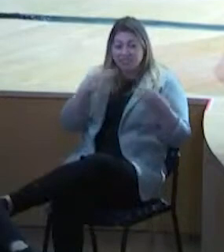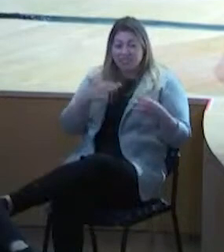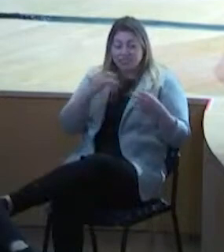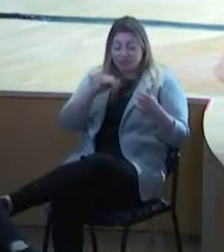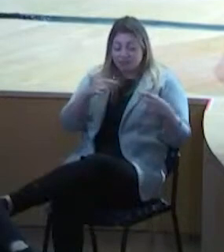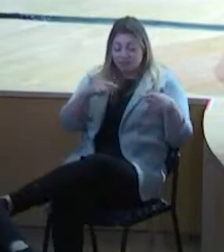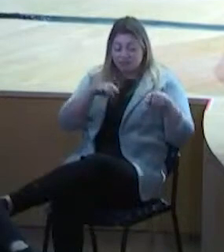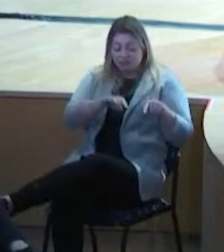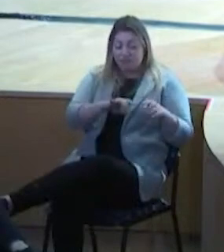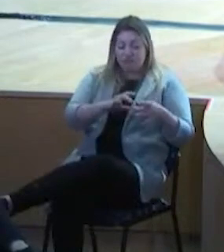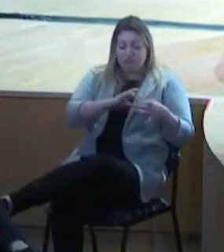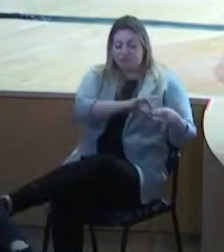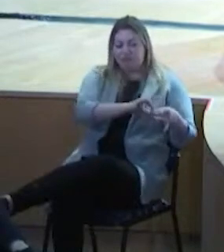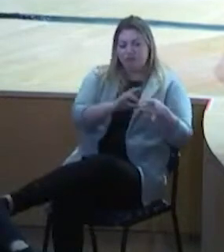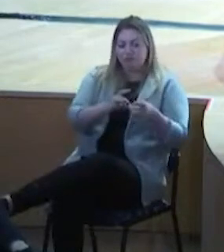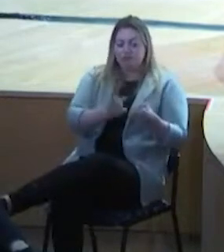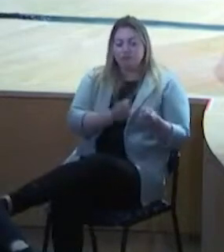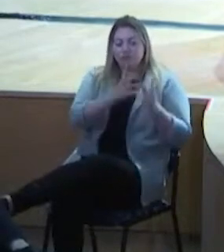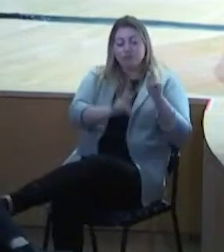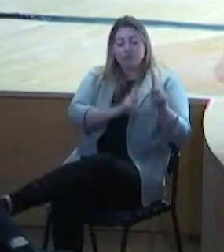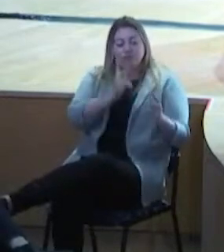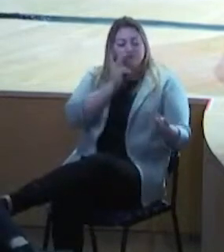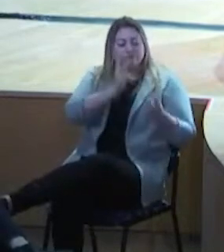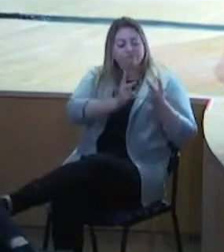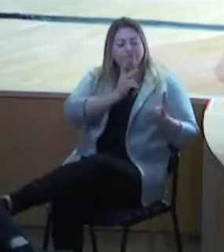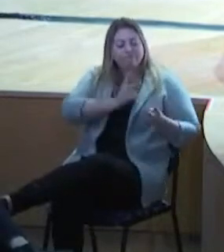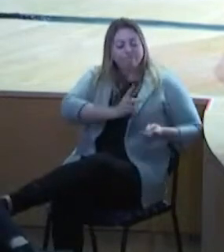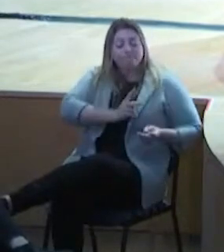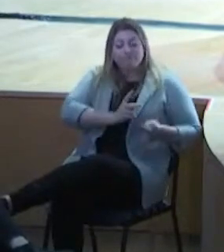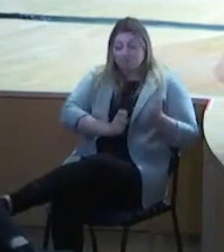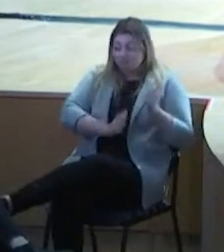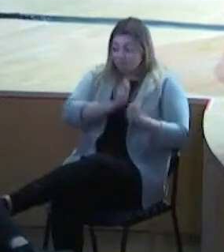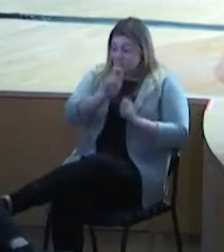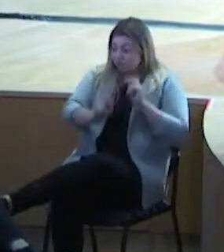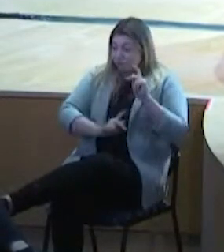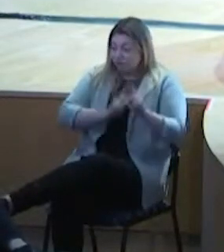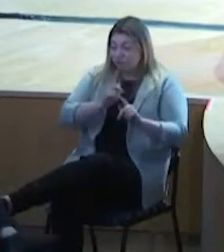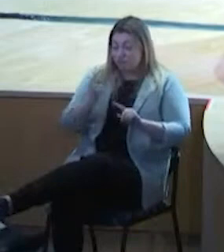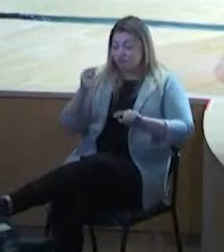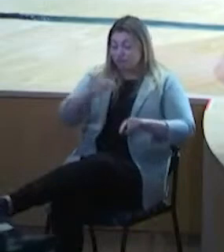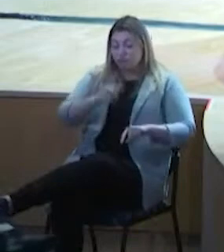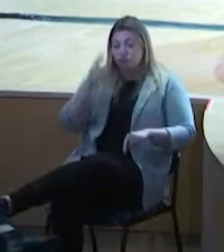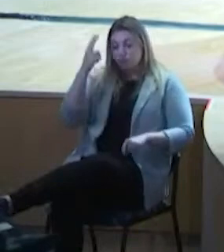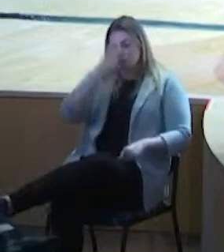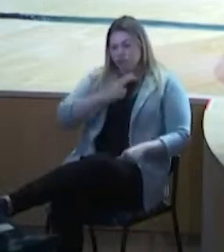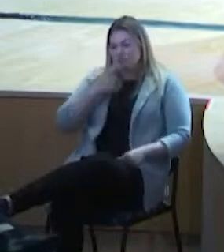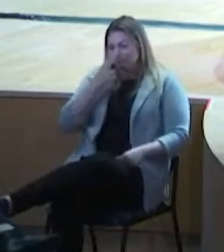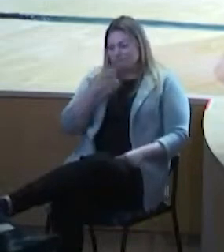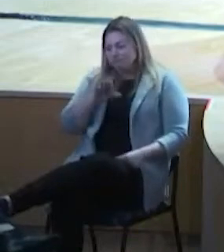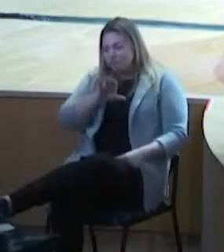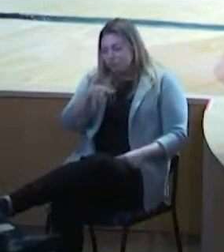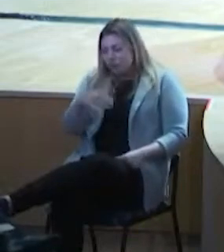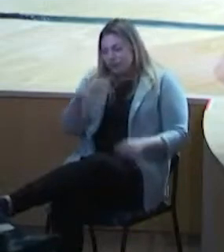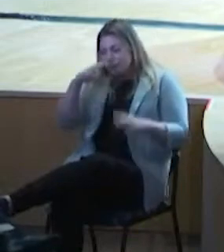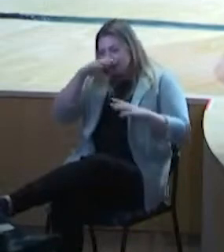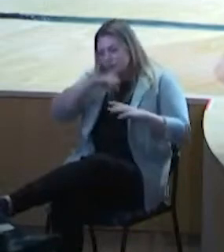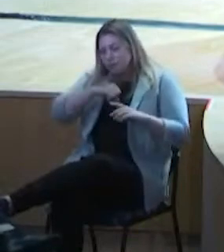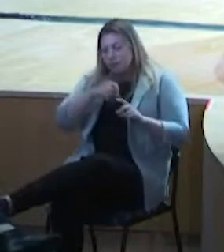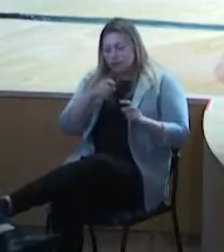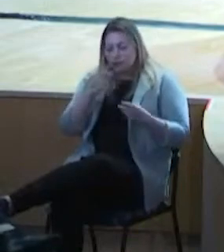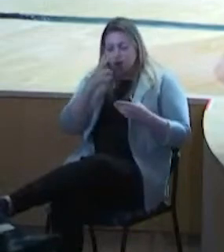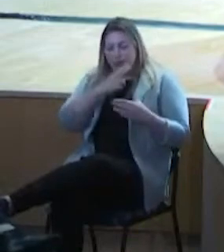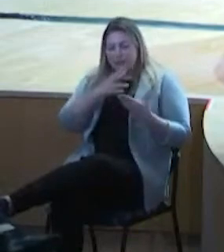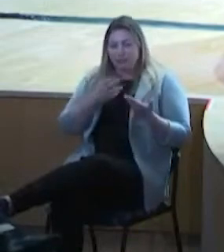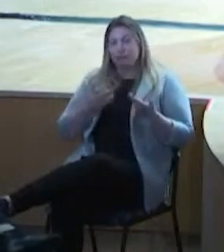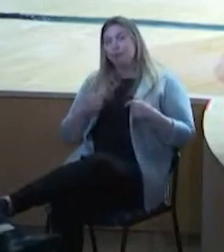to the amount of people that visit the place. Most people will come to Hawaii, and you're never going to visit Hawaii and not want to live